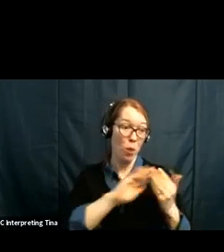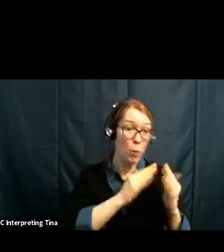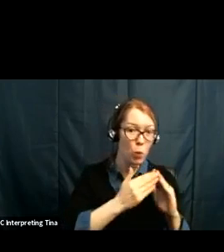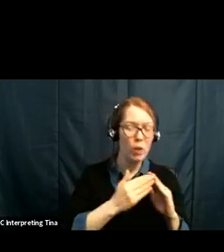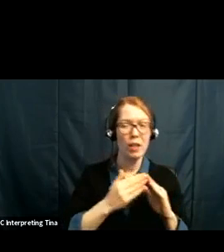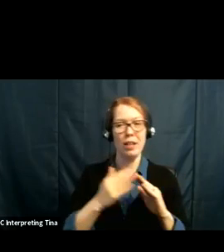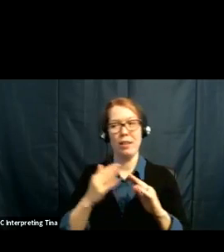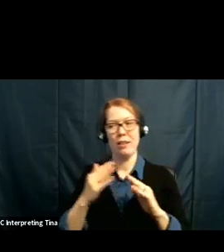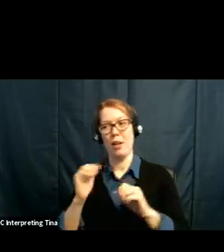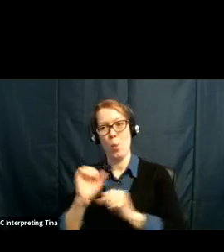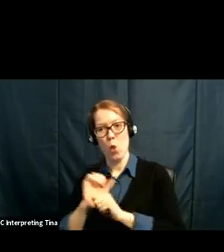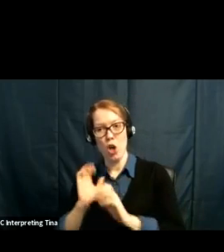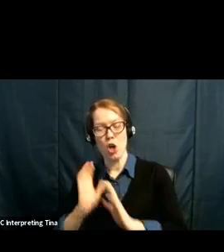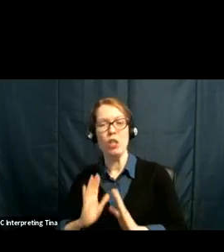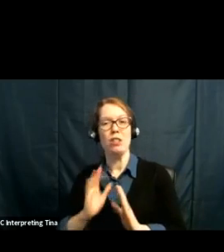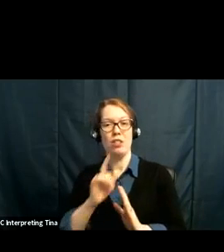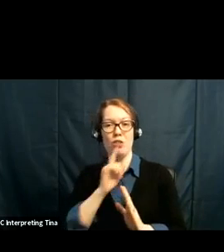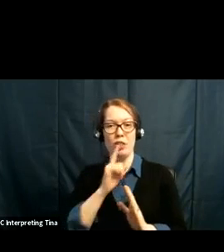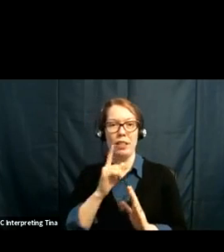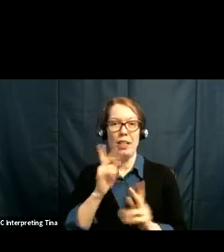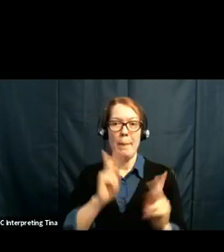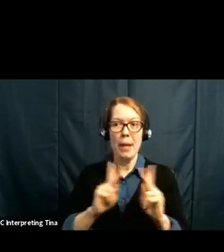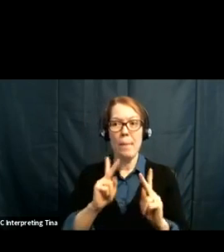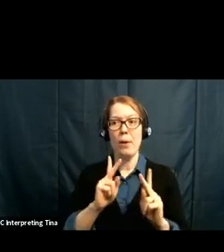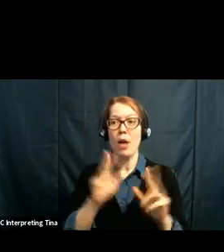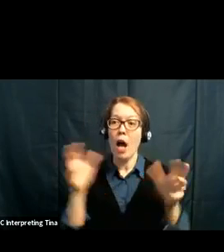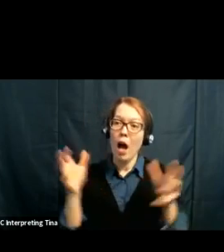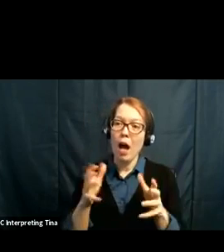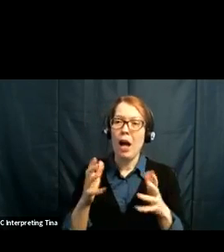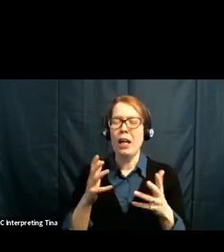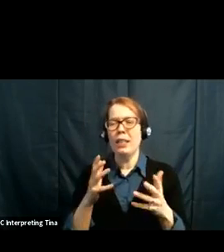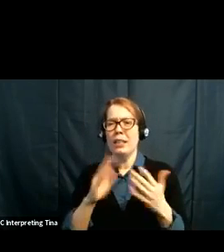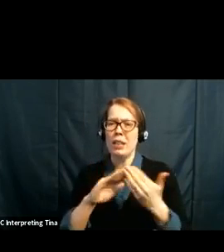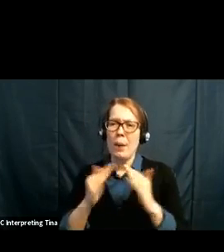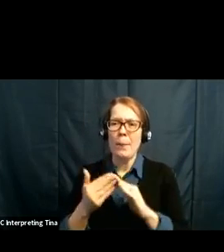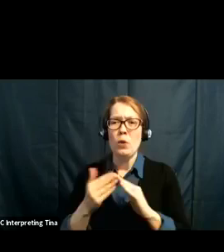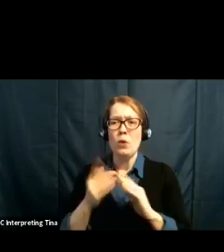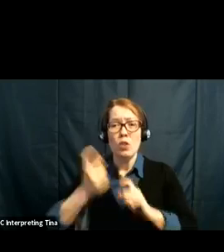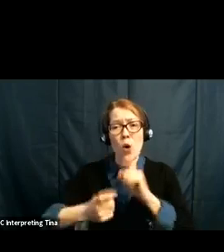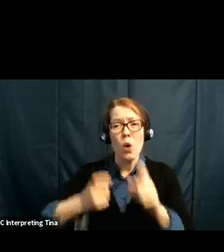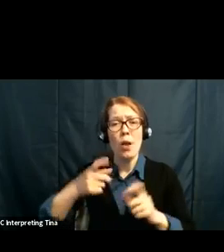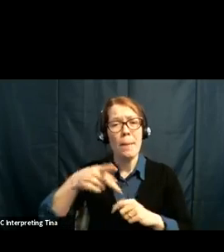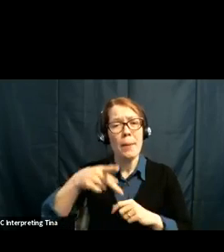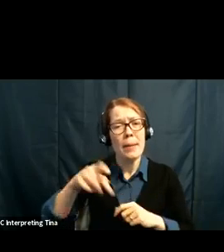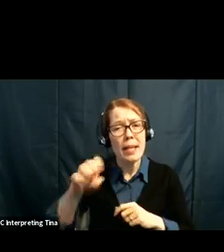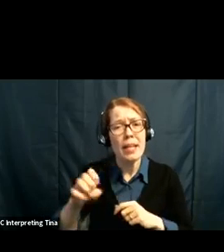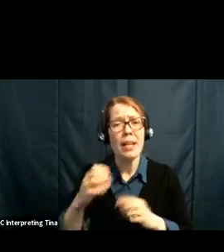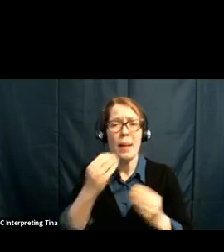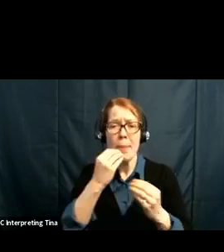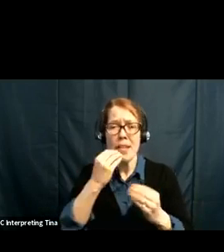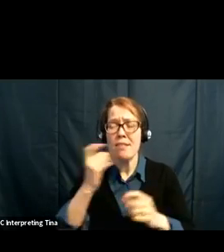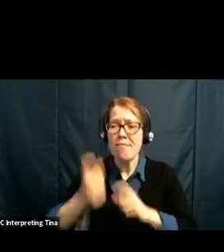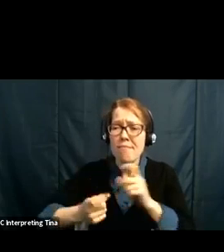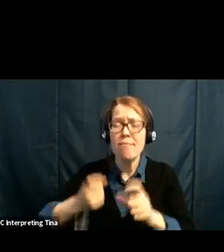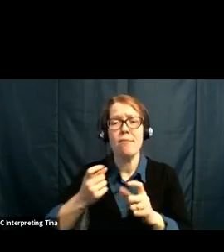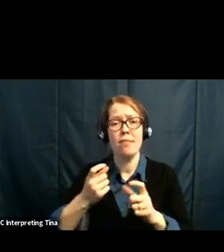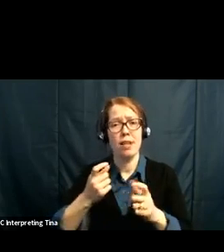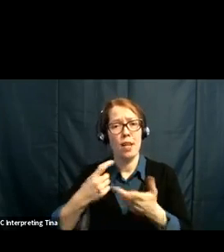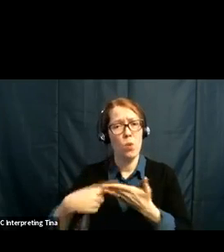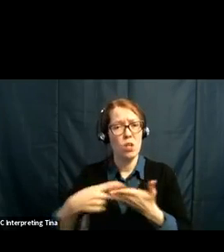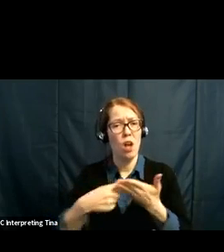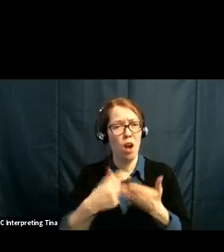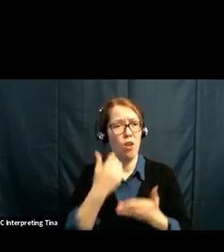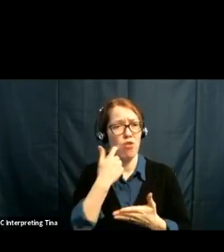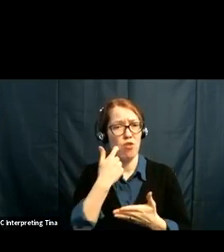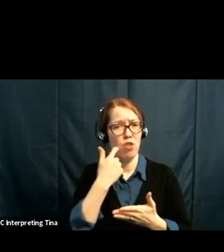a rallying cry, and many people got together, and communities donated PPE and meals and the things that were talked about earlier by